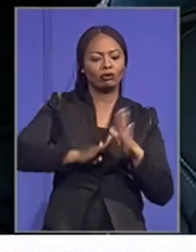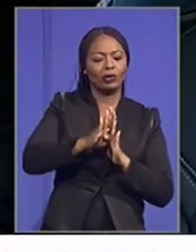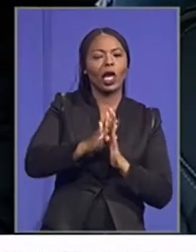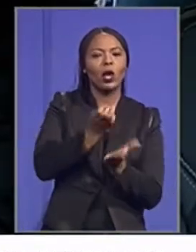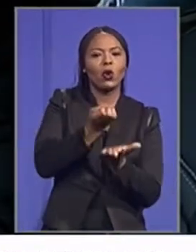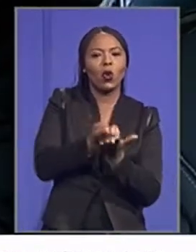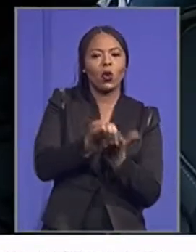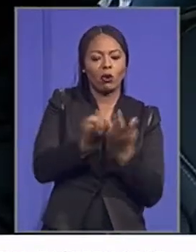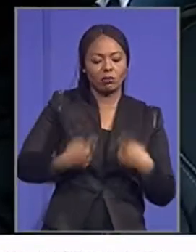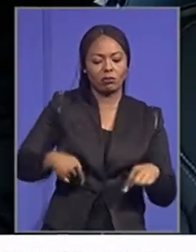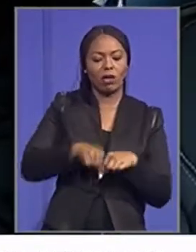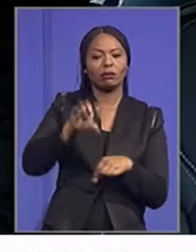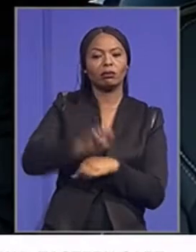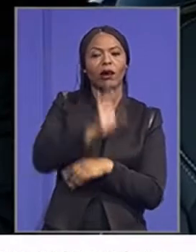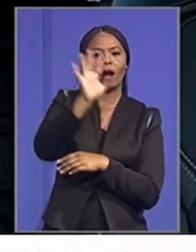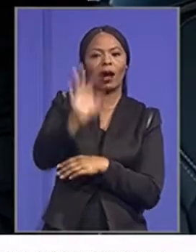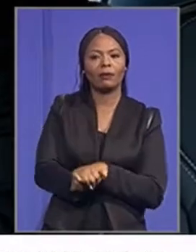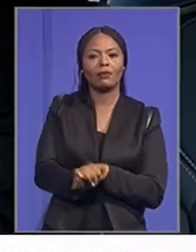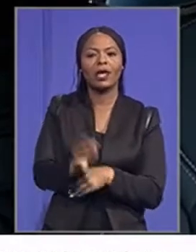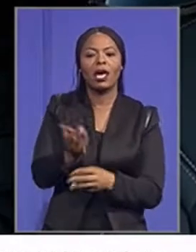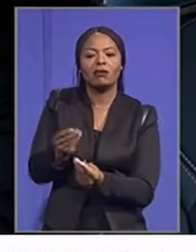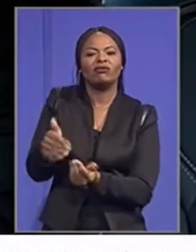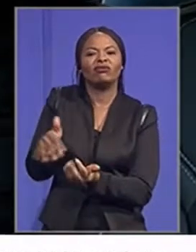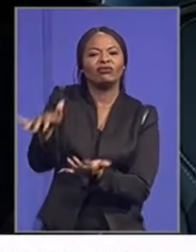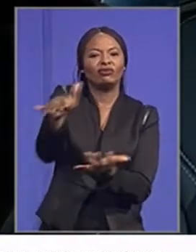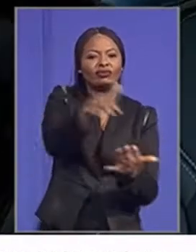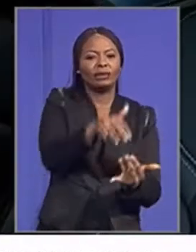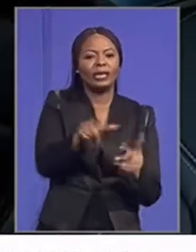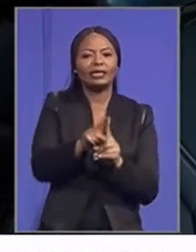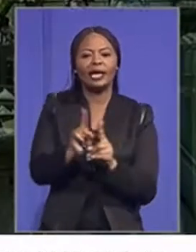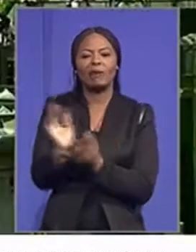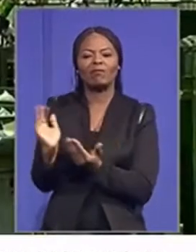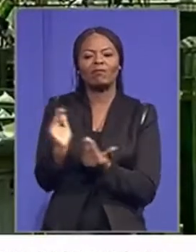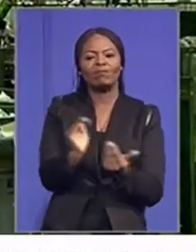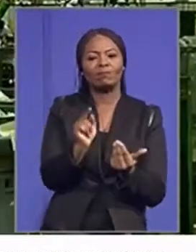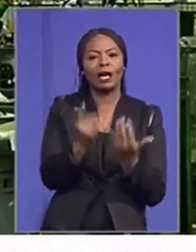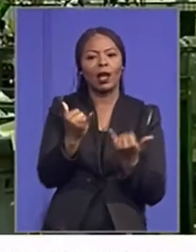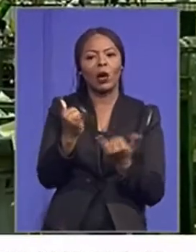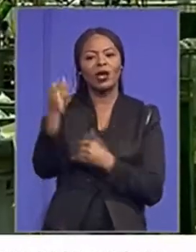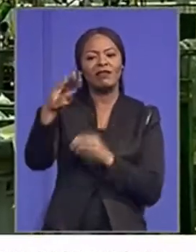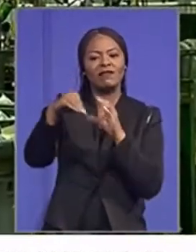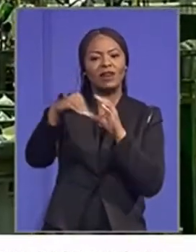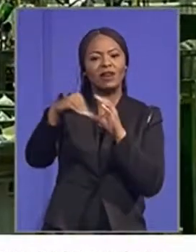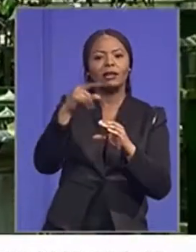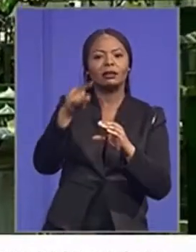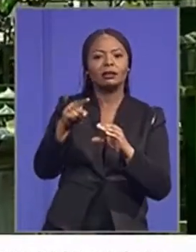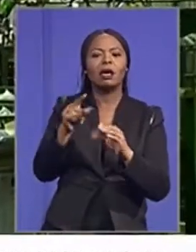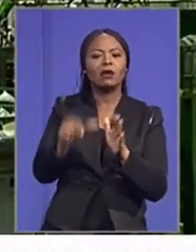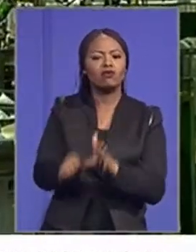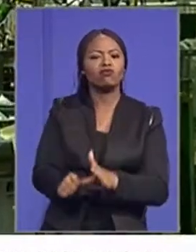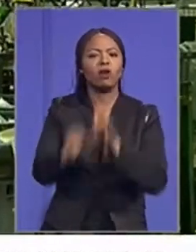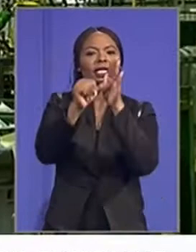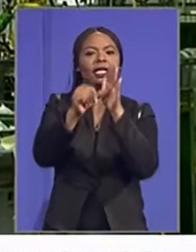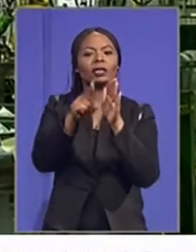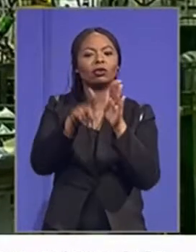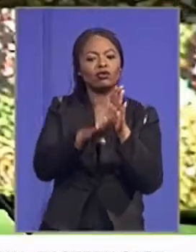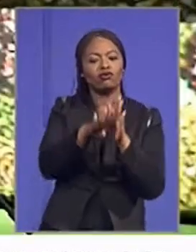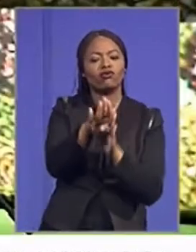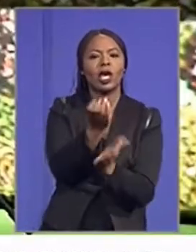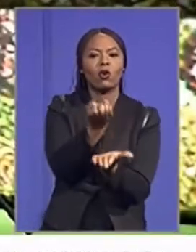ngoka matsete le ho hela batsetedi ho bohlokwa haholo lenaneong la ntlafatso ya moruo. This